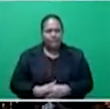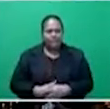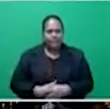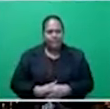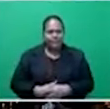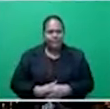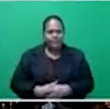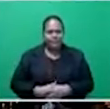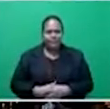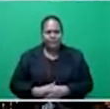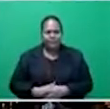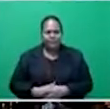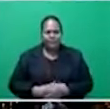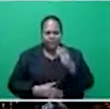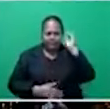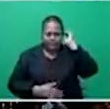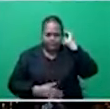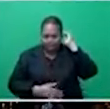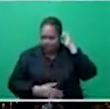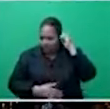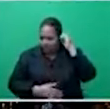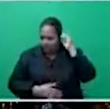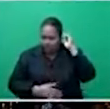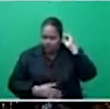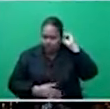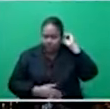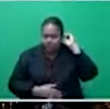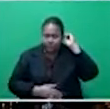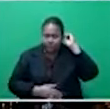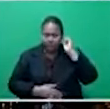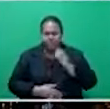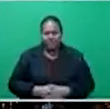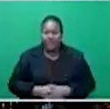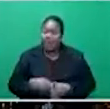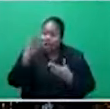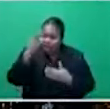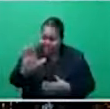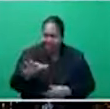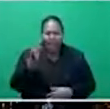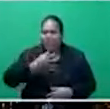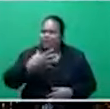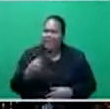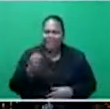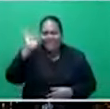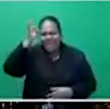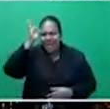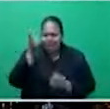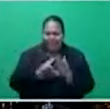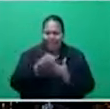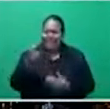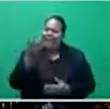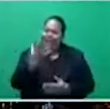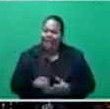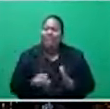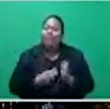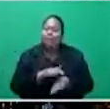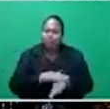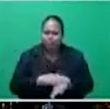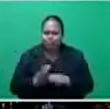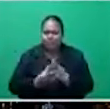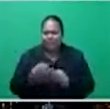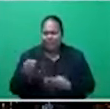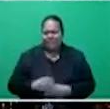Honourable member, I haven't got a yellow card. I've only got a blue card. Throw him out for a while, please. You have